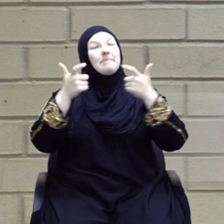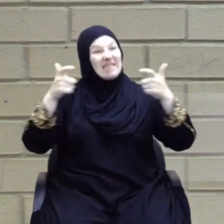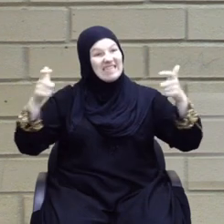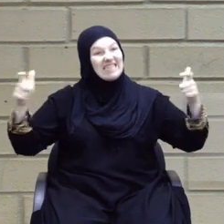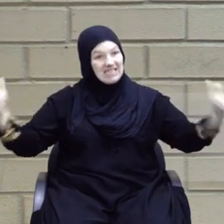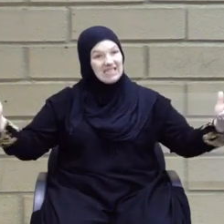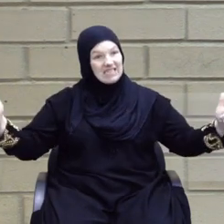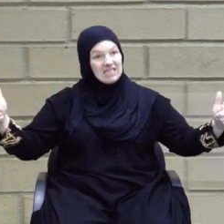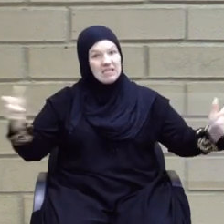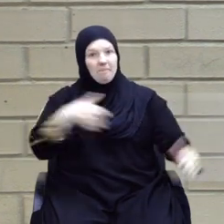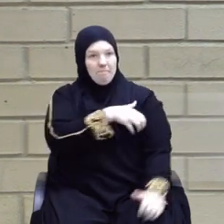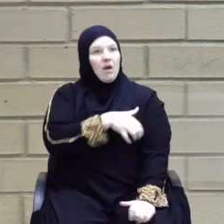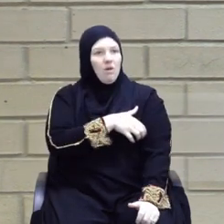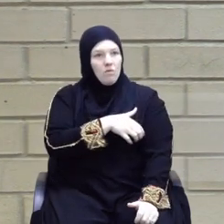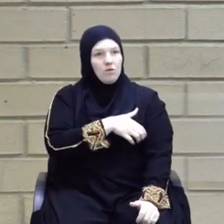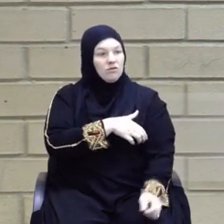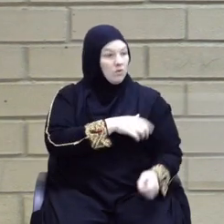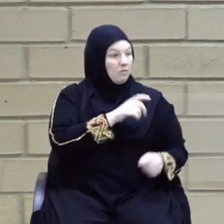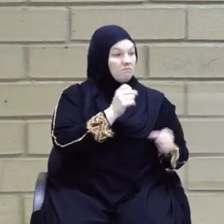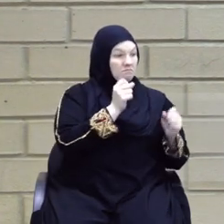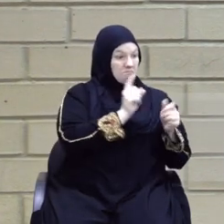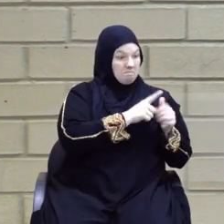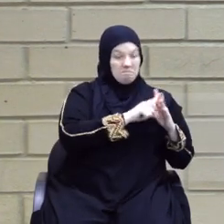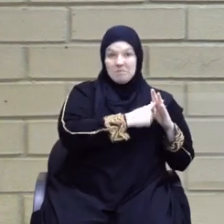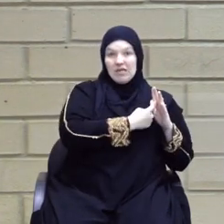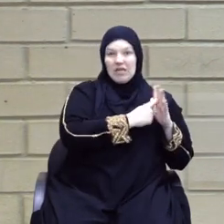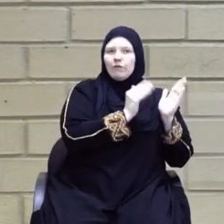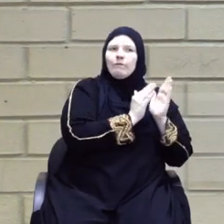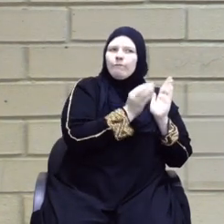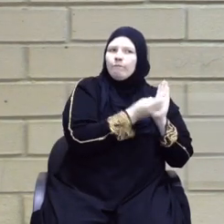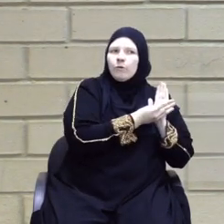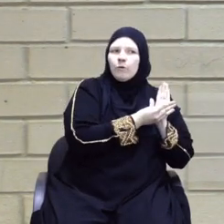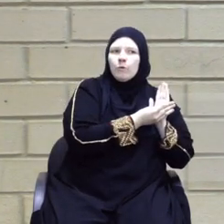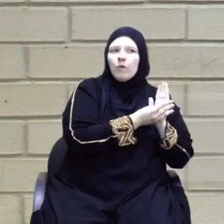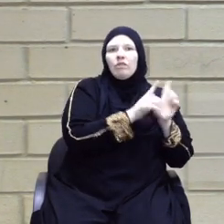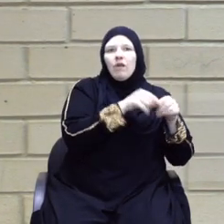a superpower. So we started with